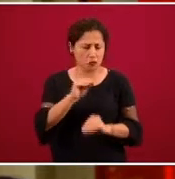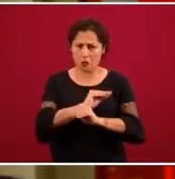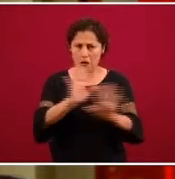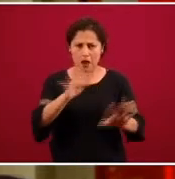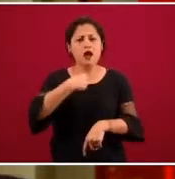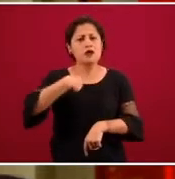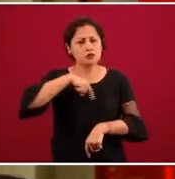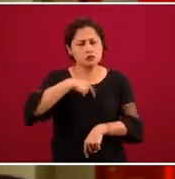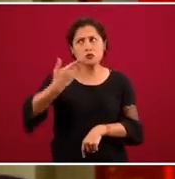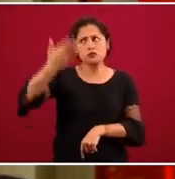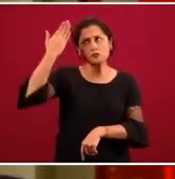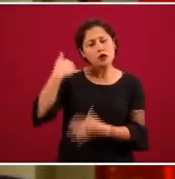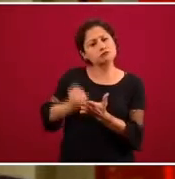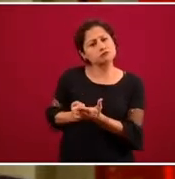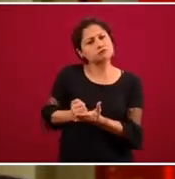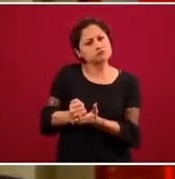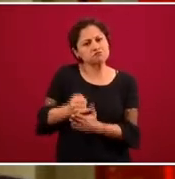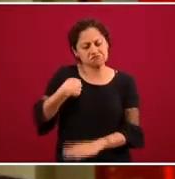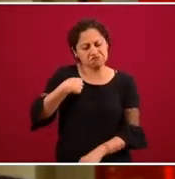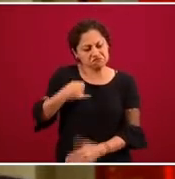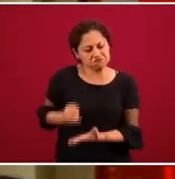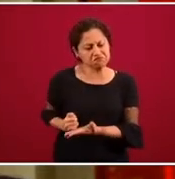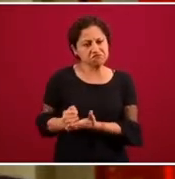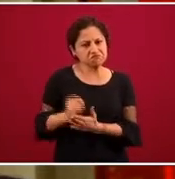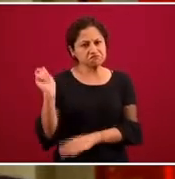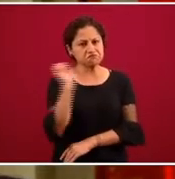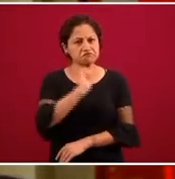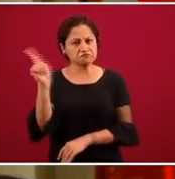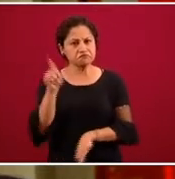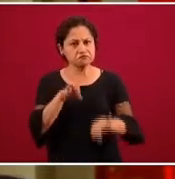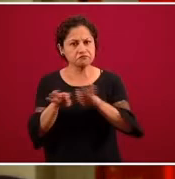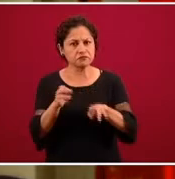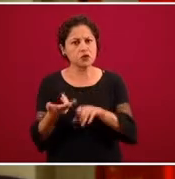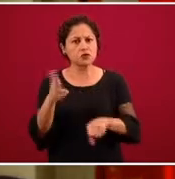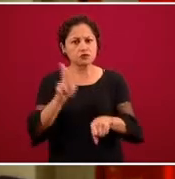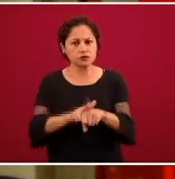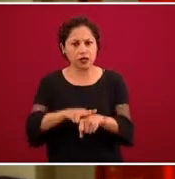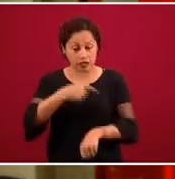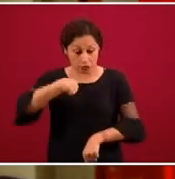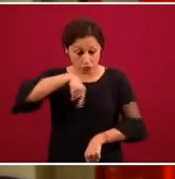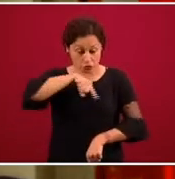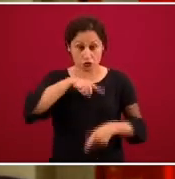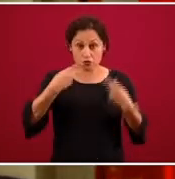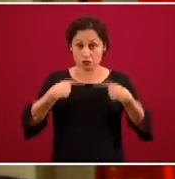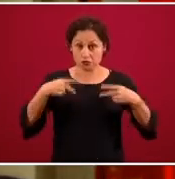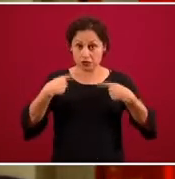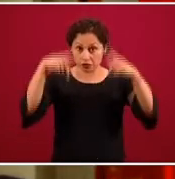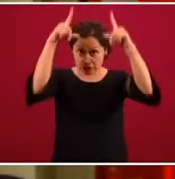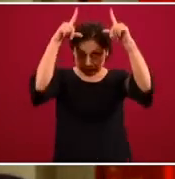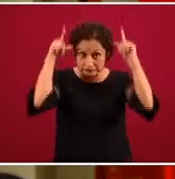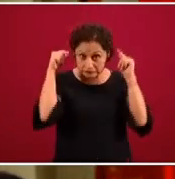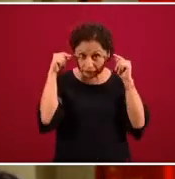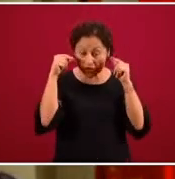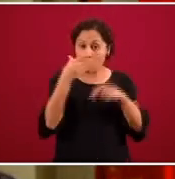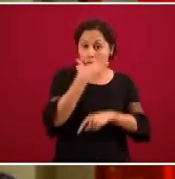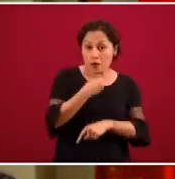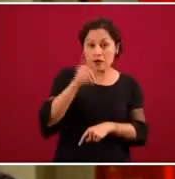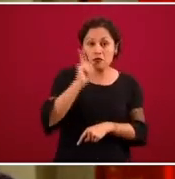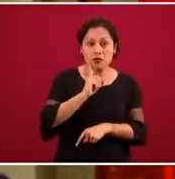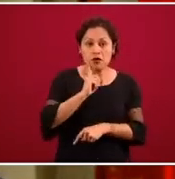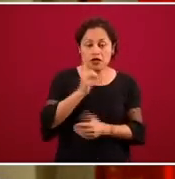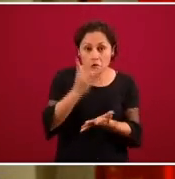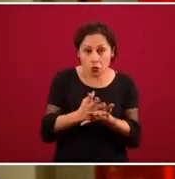every day we decided to do what we are. And that's who we are. I am speaking for all health